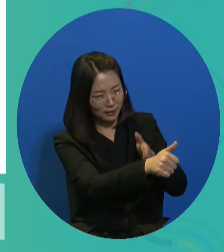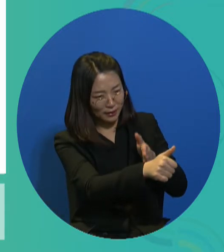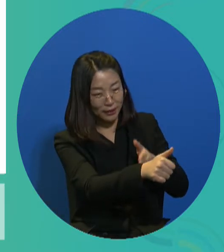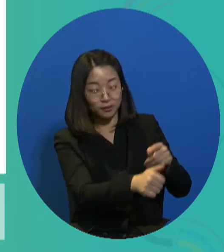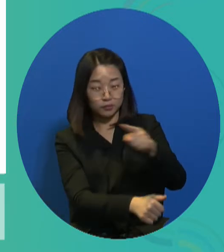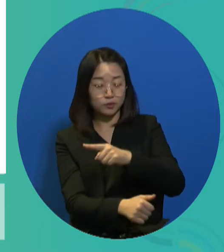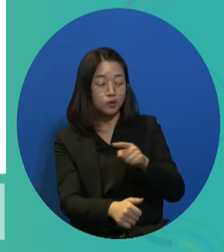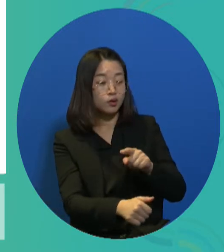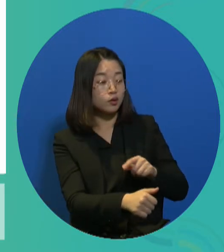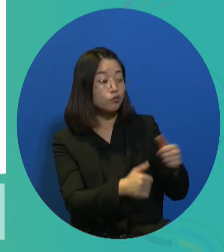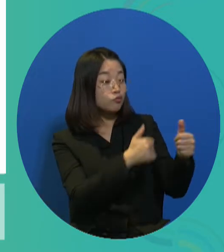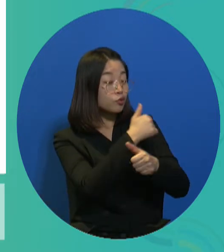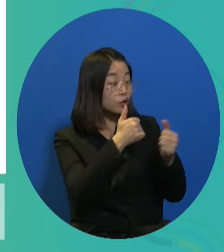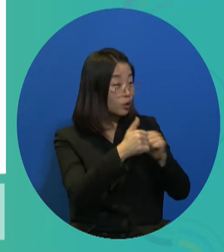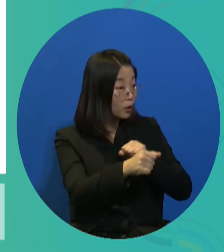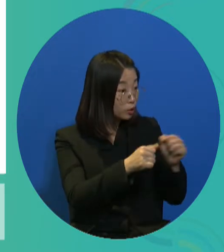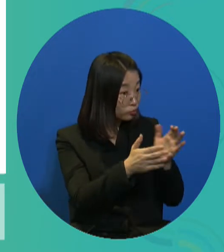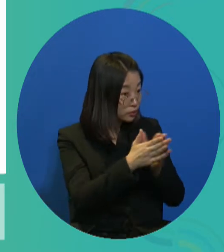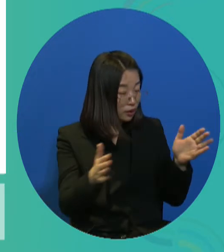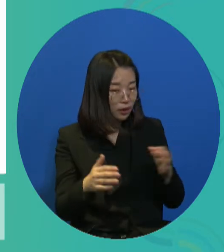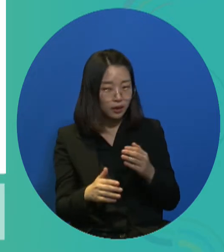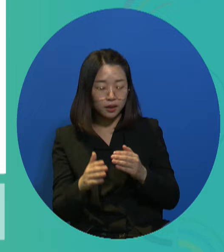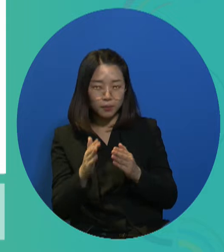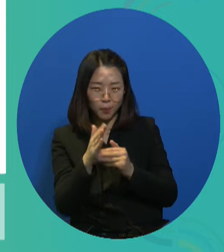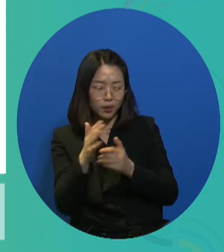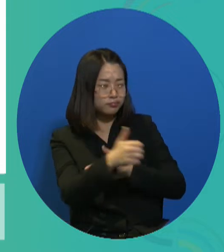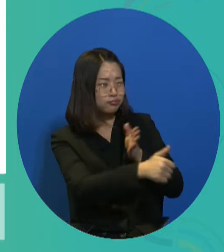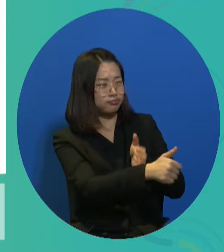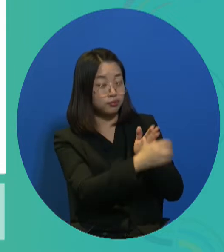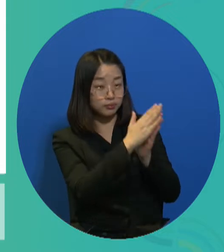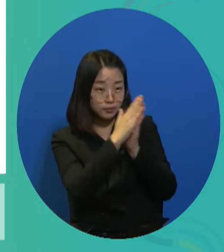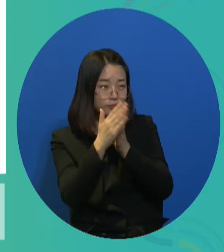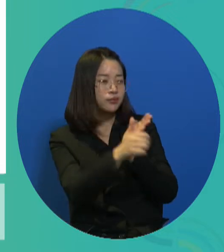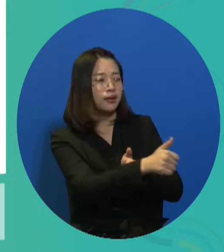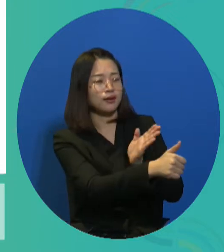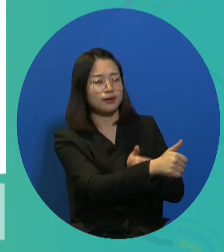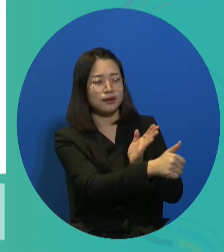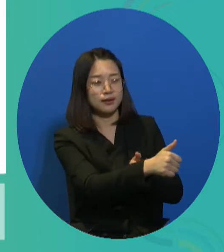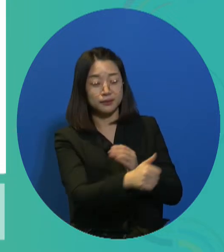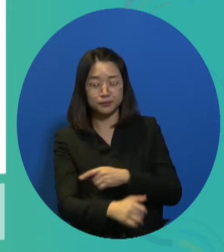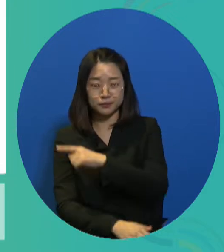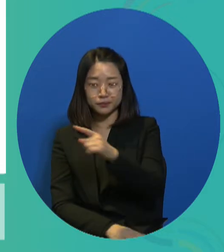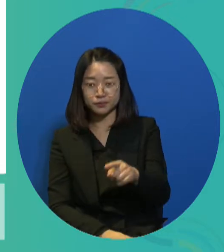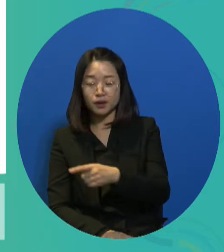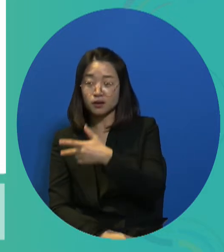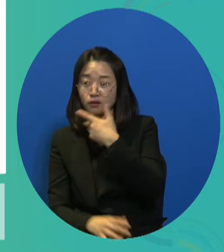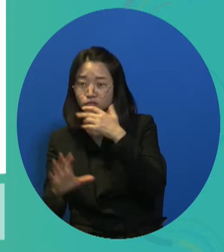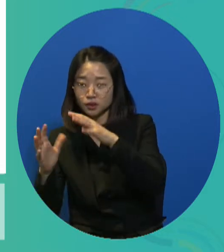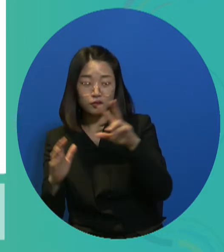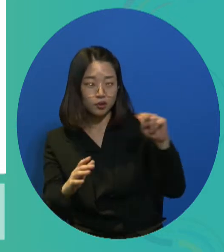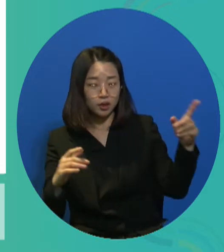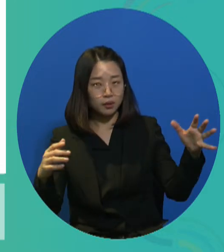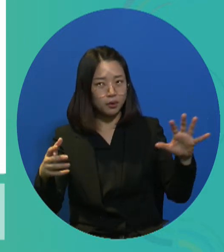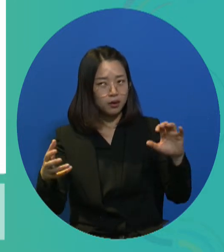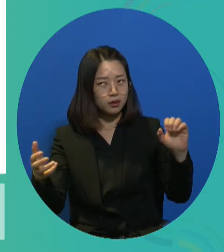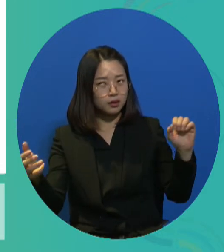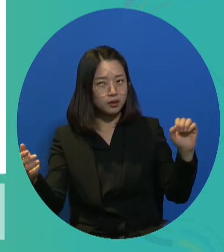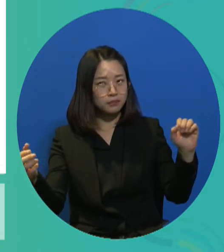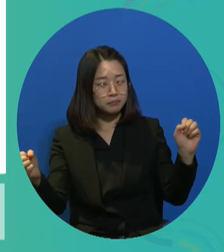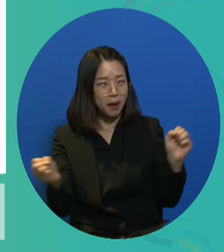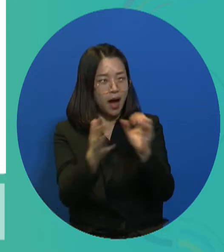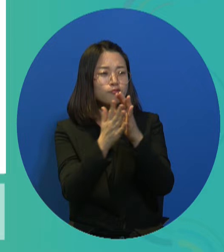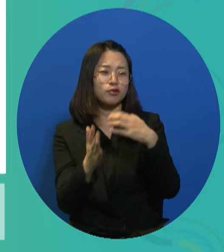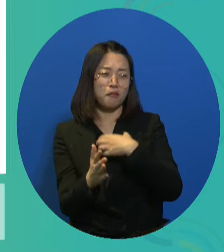incident. But they did decide to go ahead with the inquiry, which they decided to focus on just